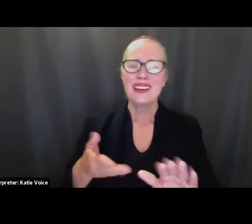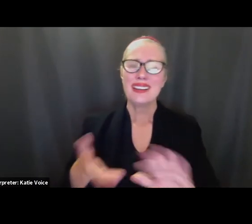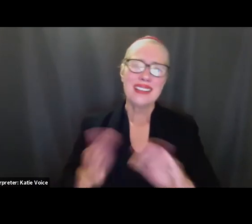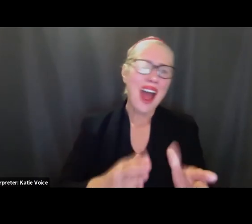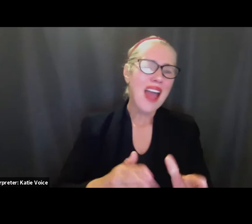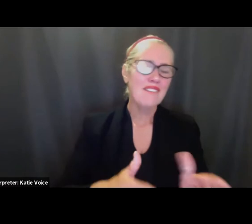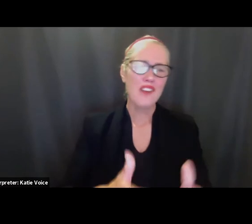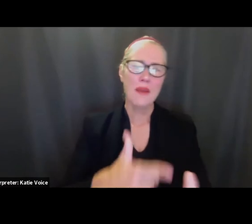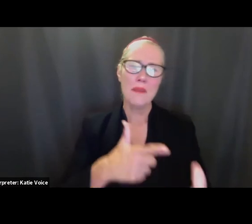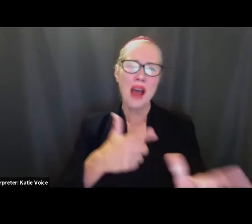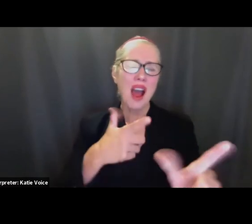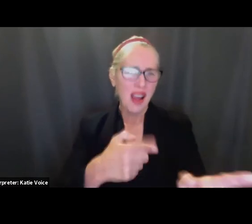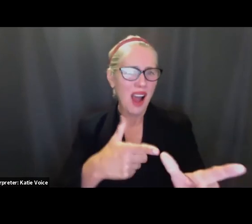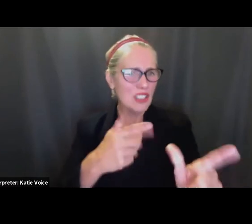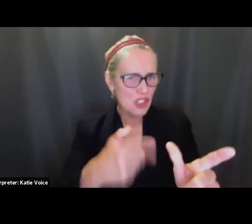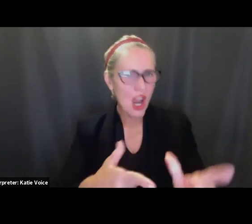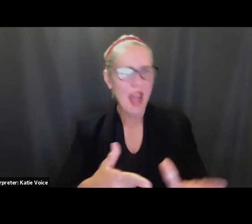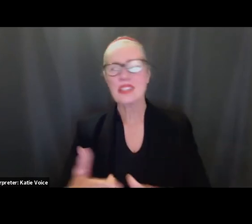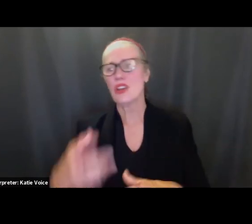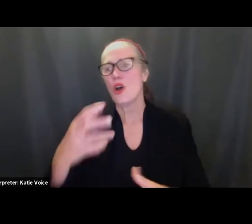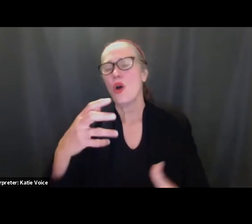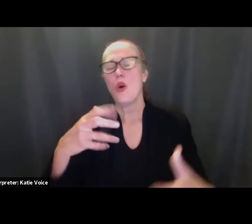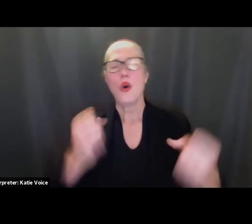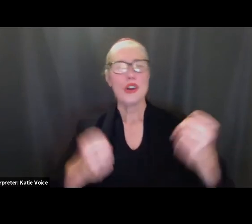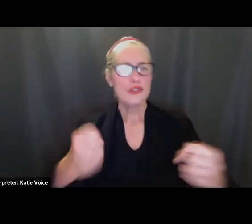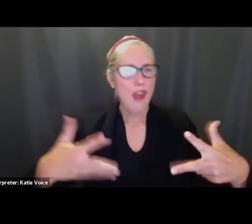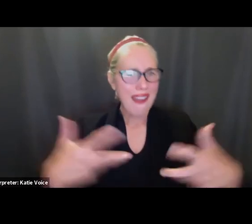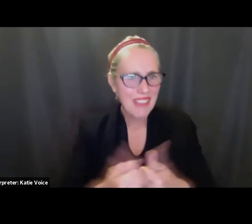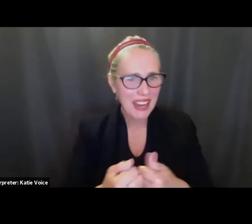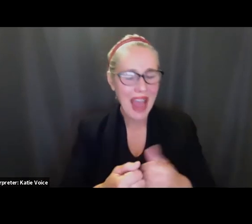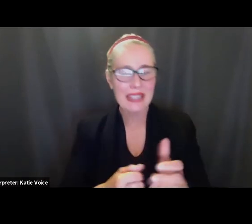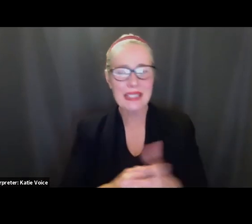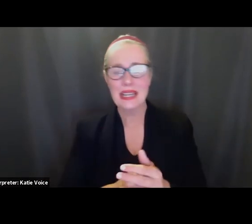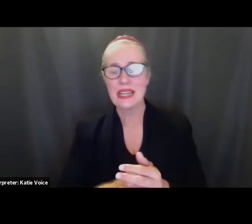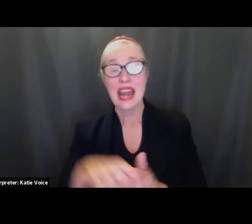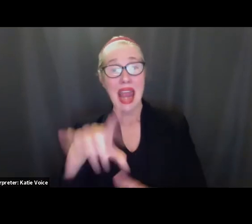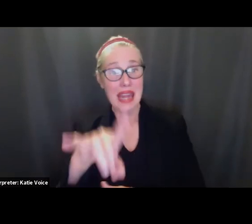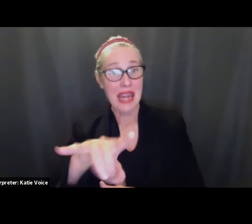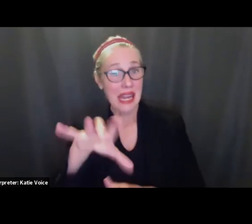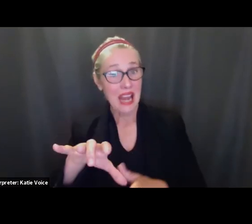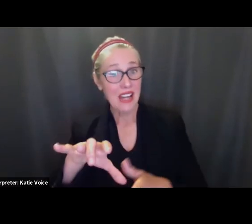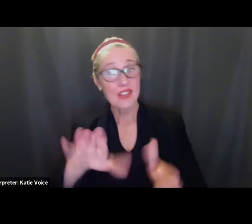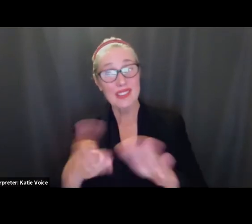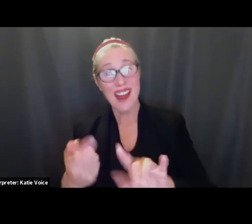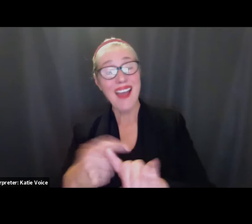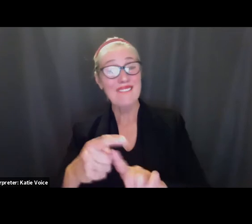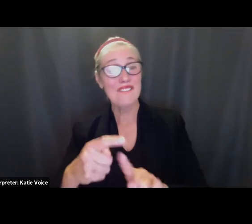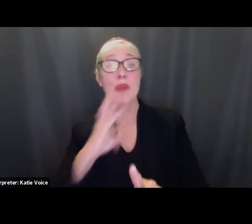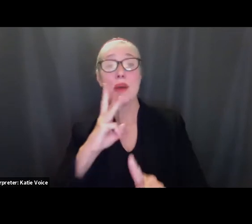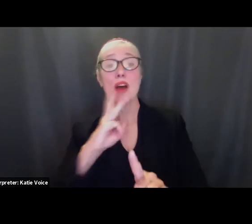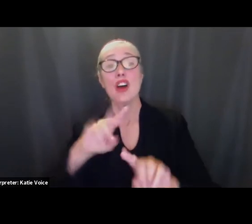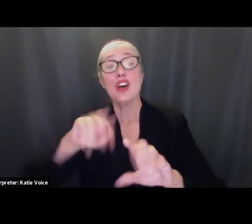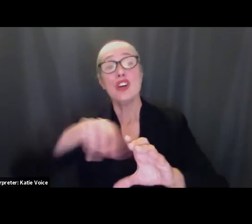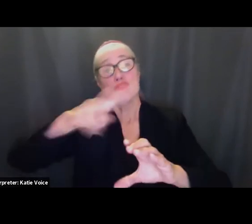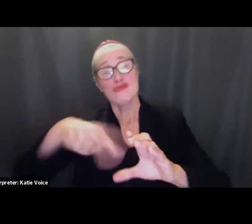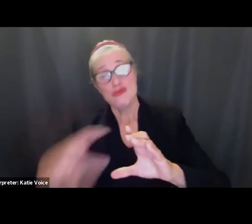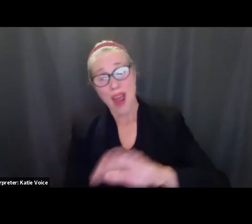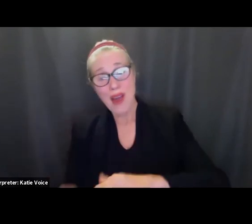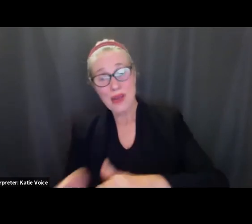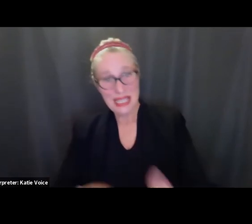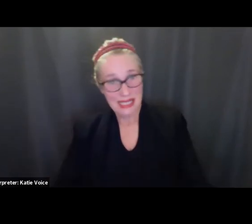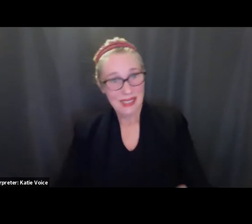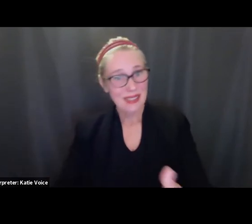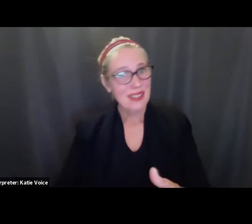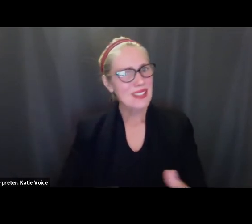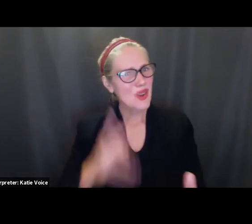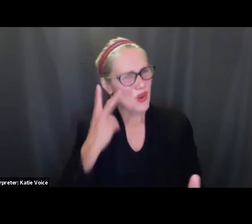thousand die in traffic related accidents and 800 of drowning just to put these numbers in a context